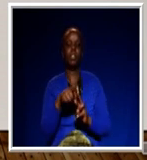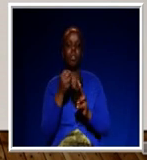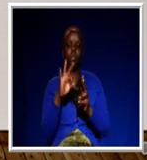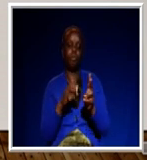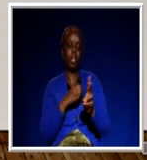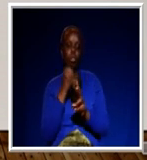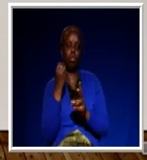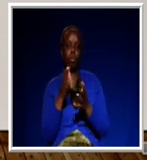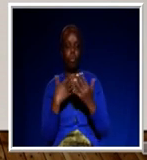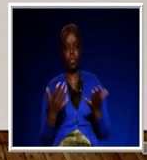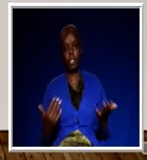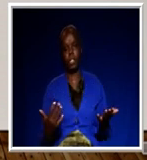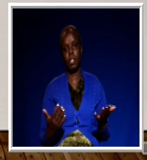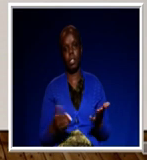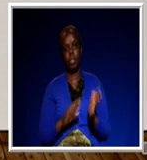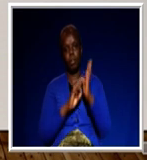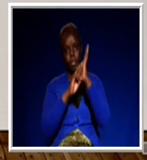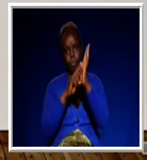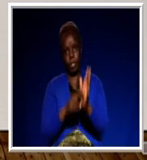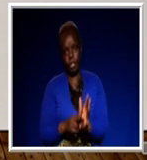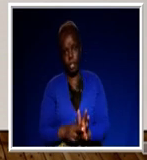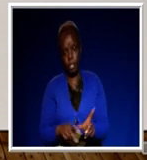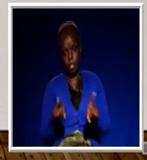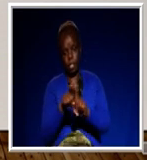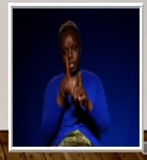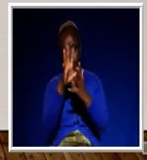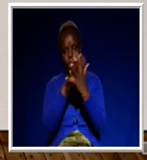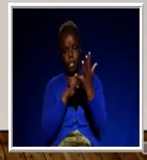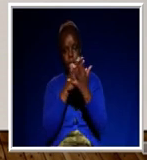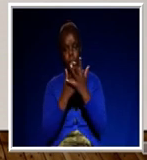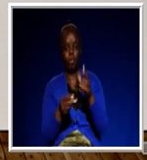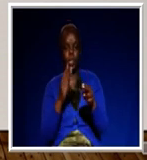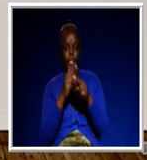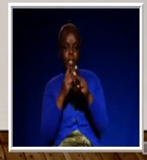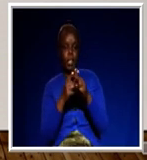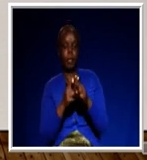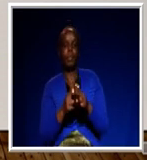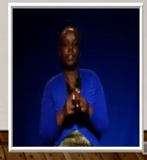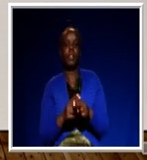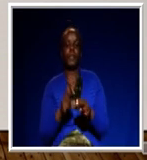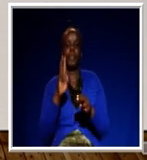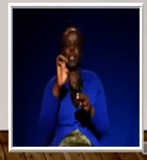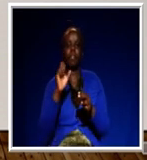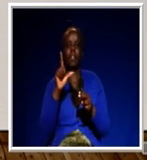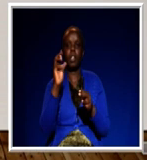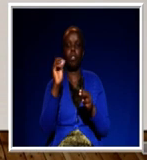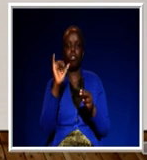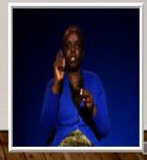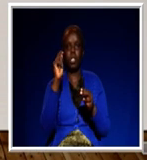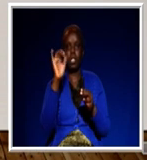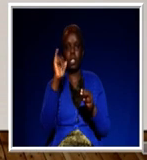object, we represent that graph and we call it velocity